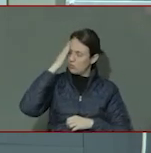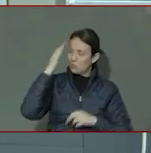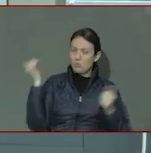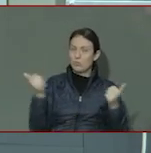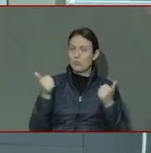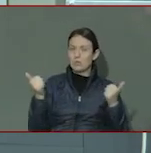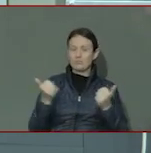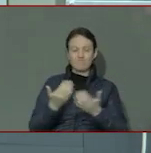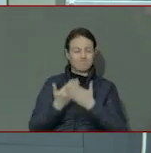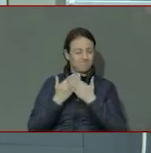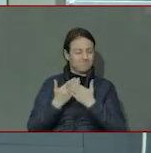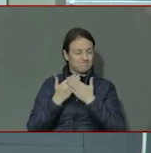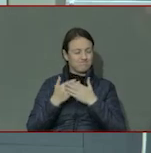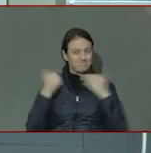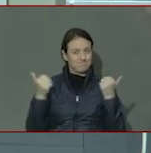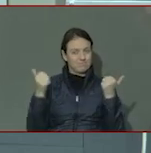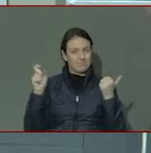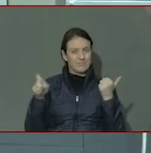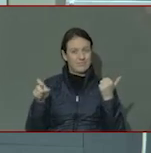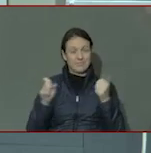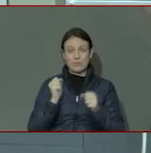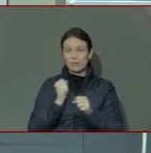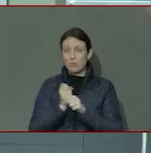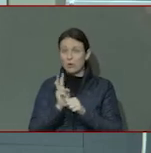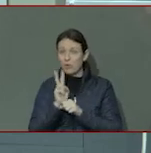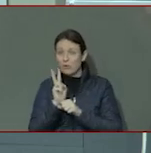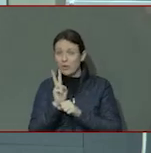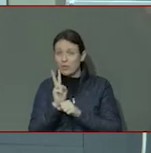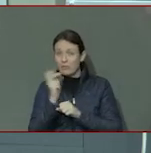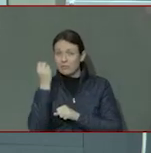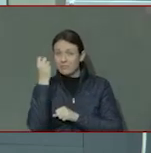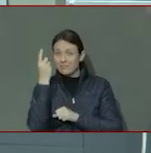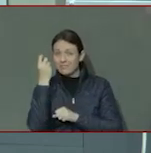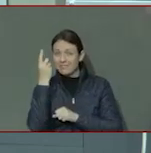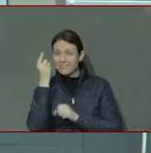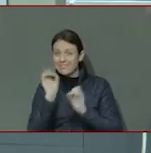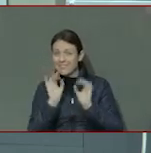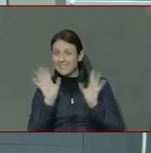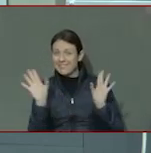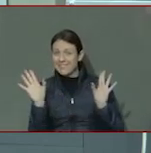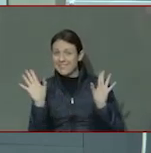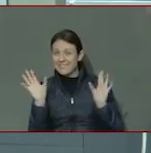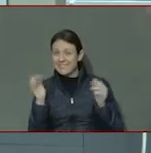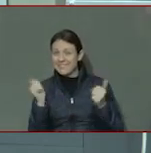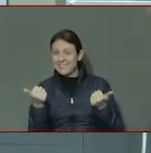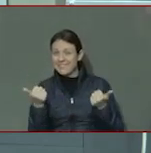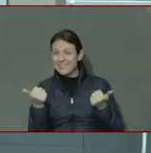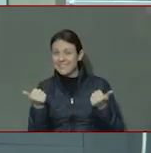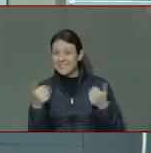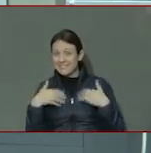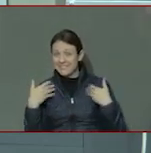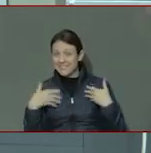study. Happy, grade 12s? If you're happy, I'm happy.